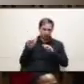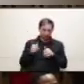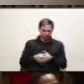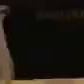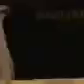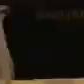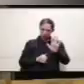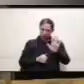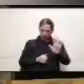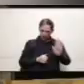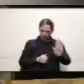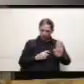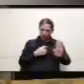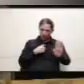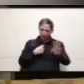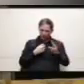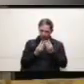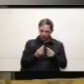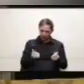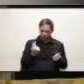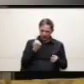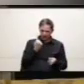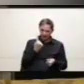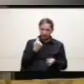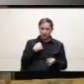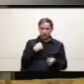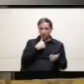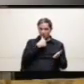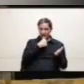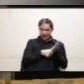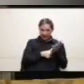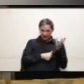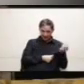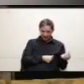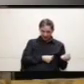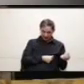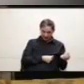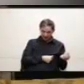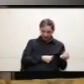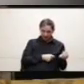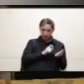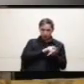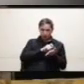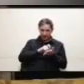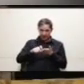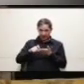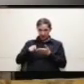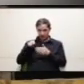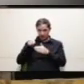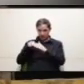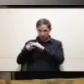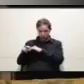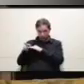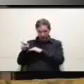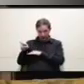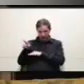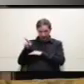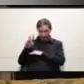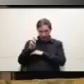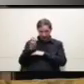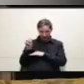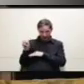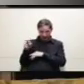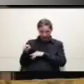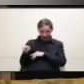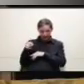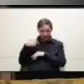out one thing I'm trying to get. So you have the letter, you have written to the mayor to say the mayor must wait